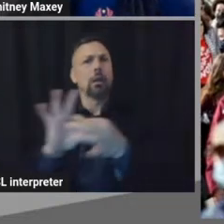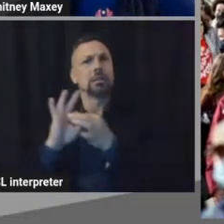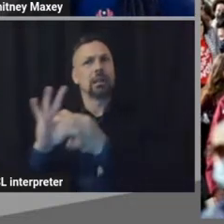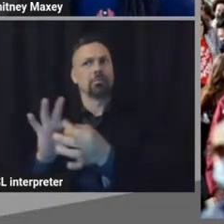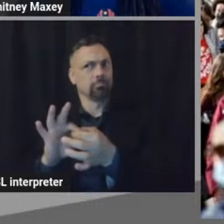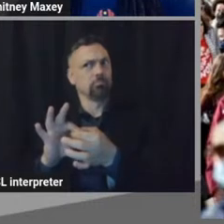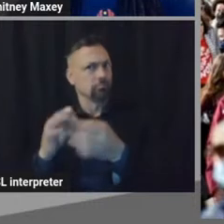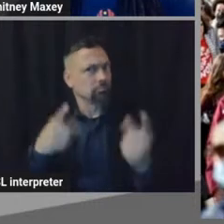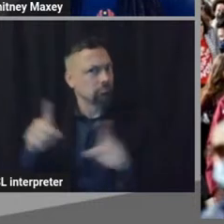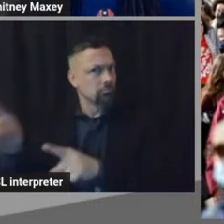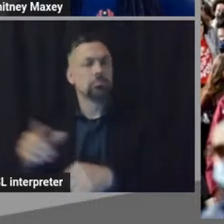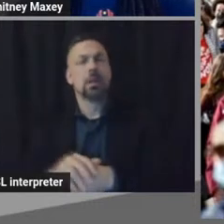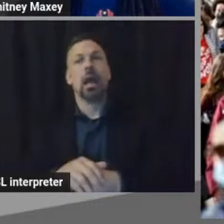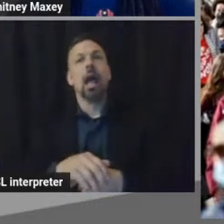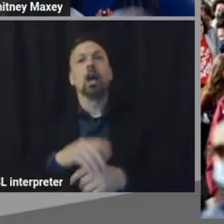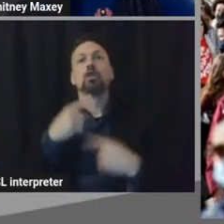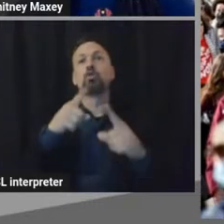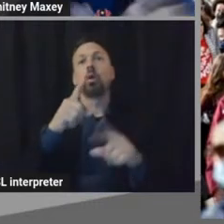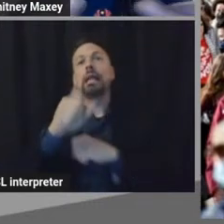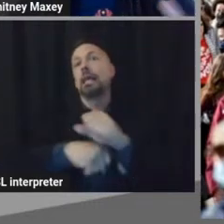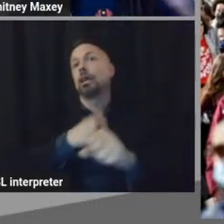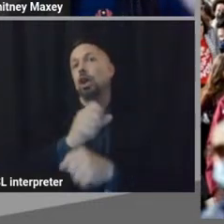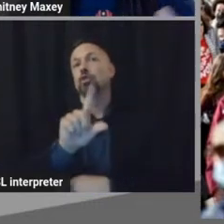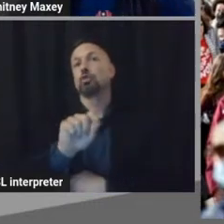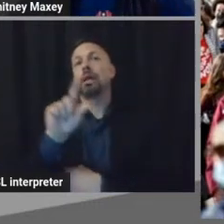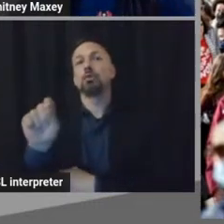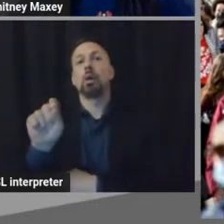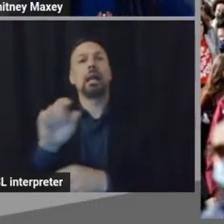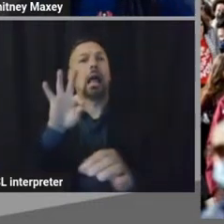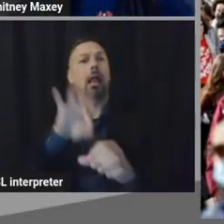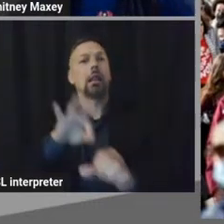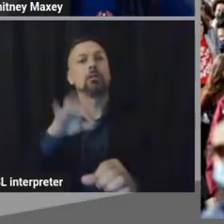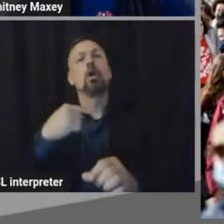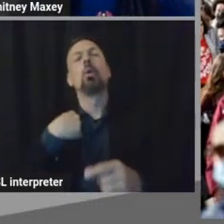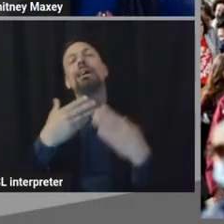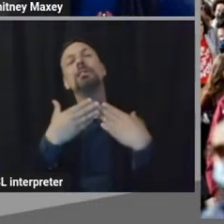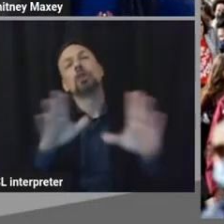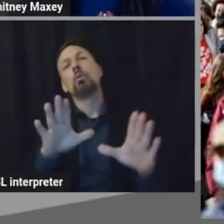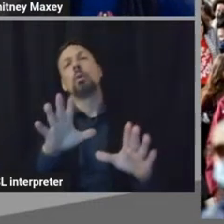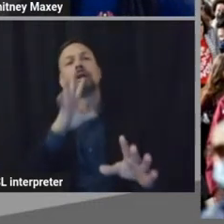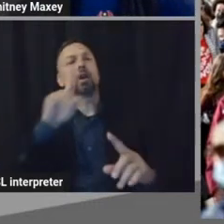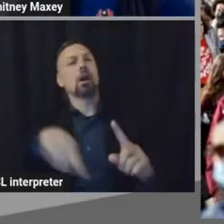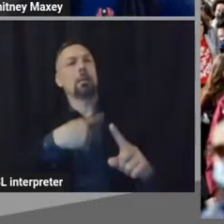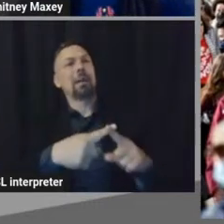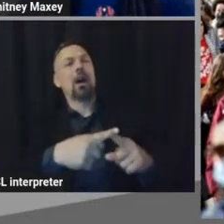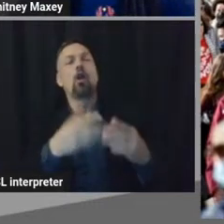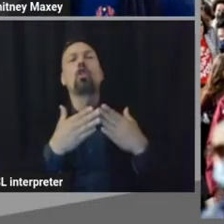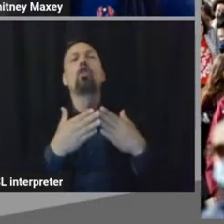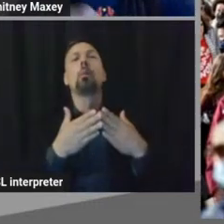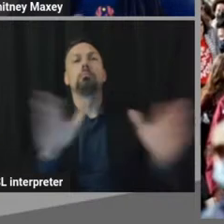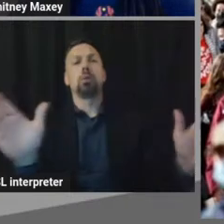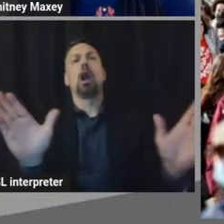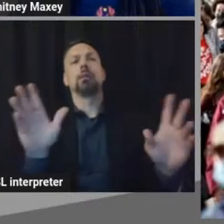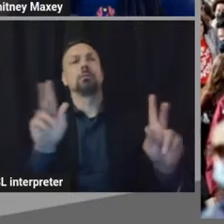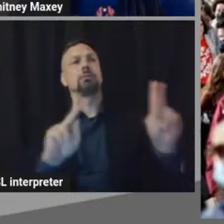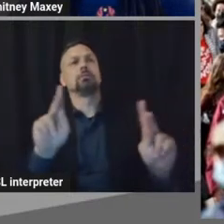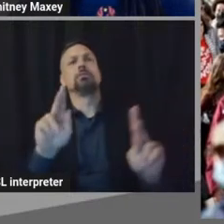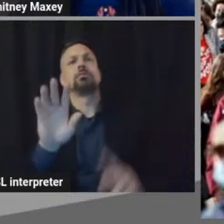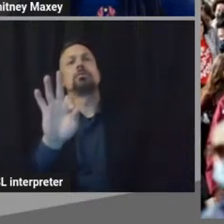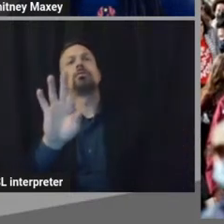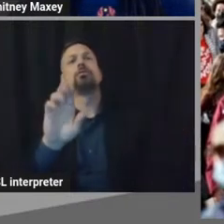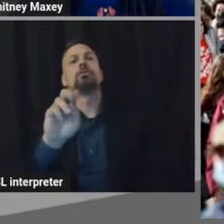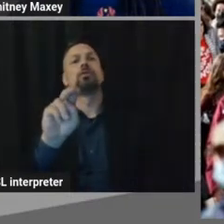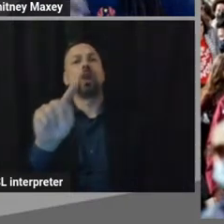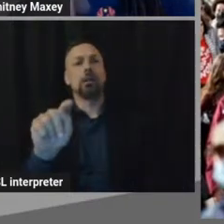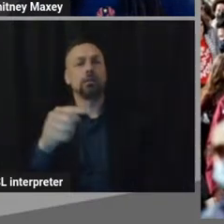the 2020 elections. And so this is what we generally refer to when we're talking about the broad front. Within this broad